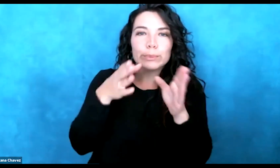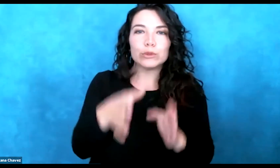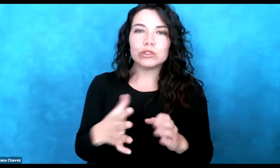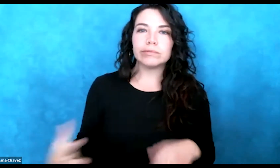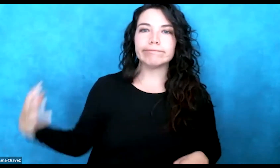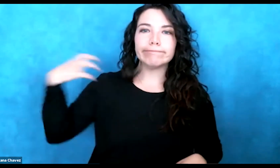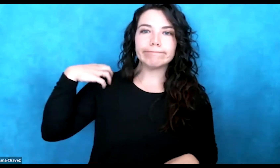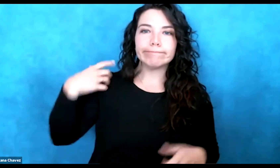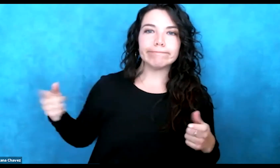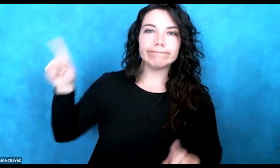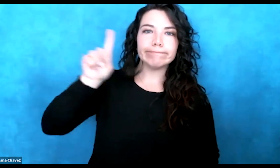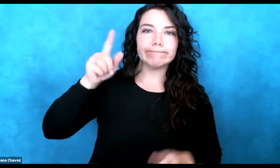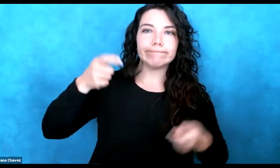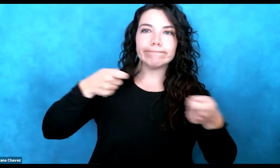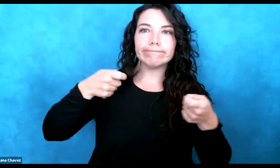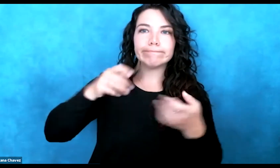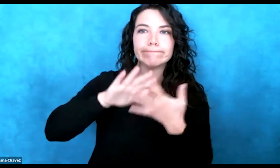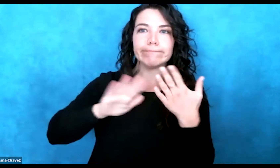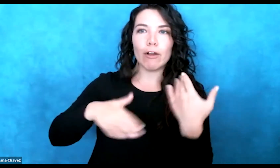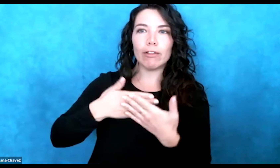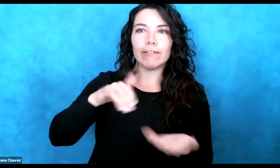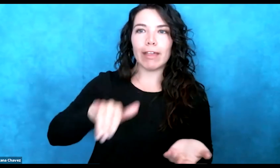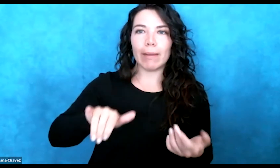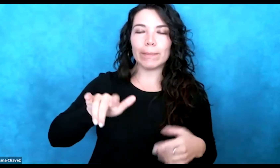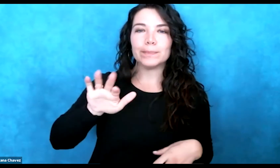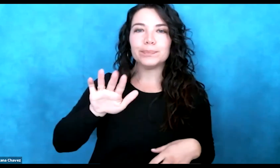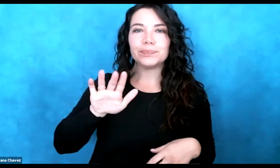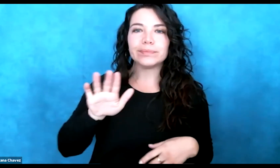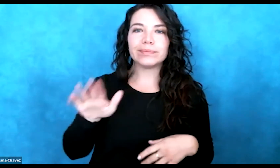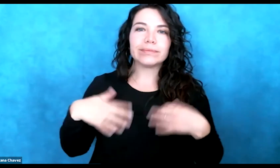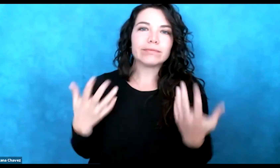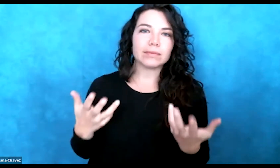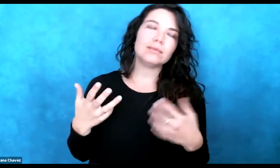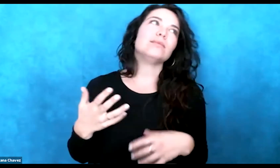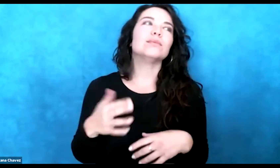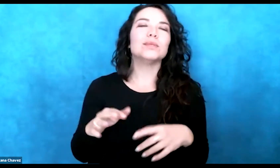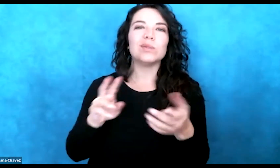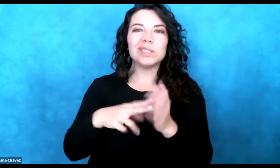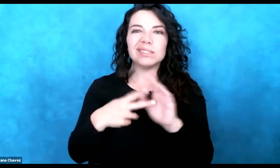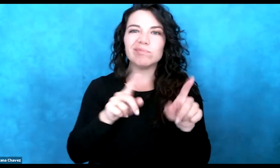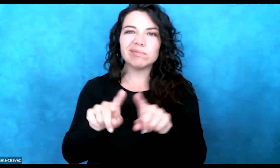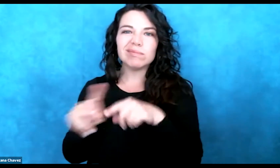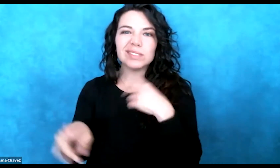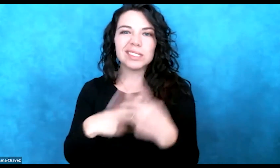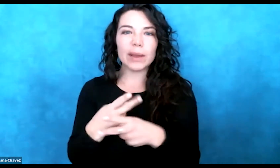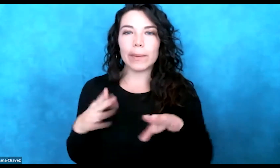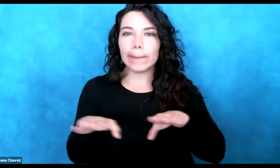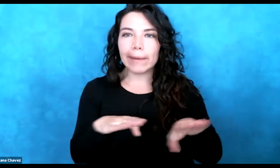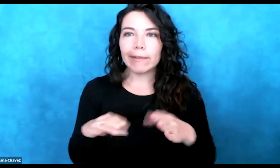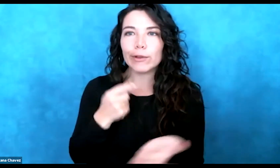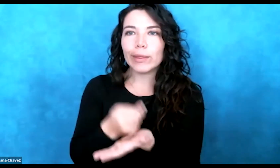this. If you have someone, and we looked at kind of other interventions, cognitive behavior therapy, for example. and you look